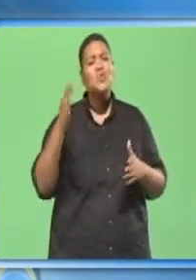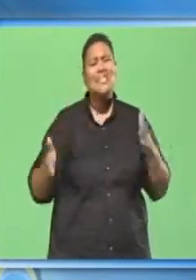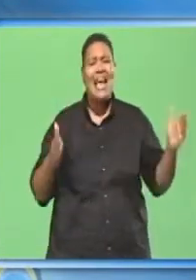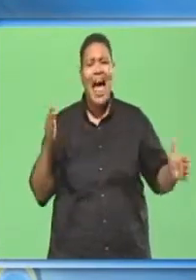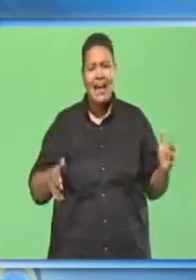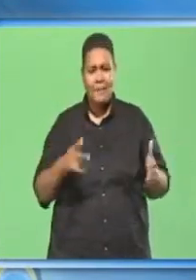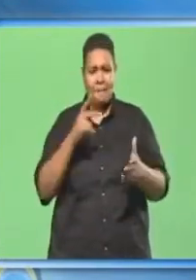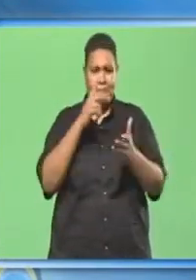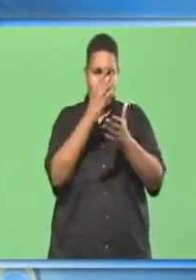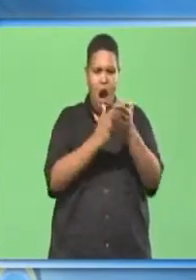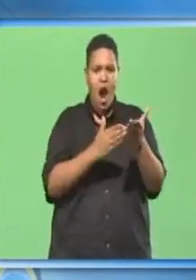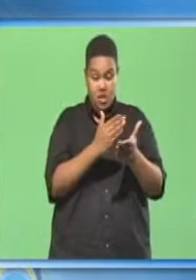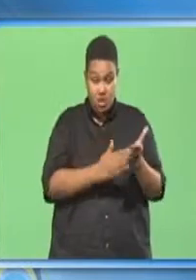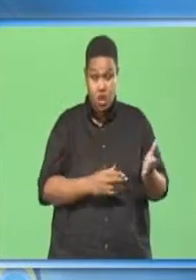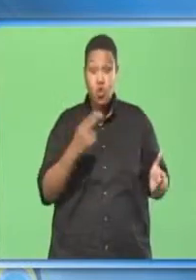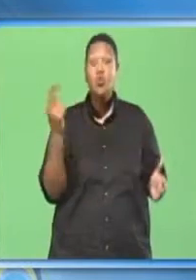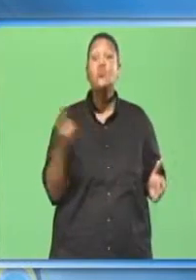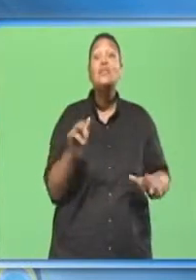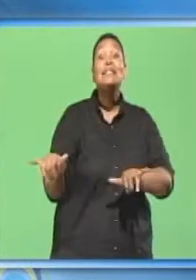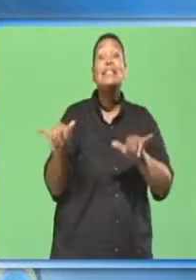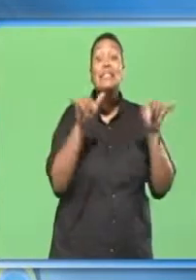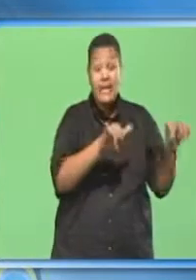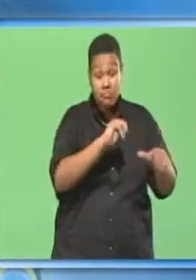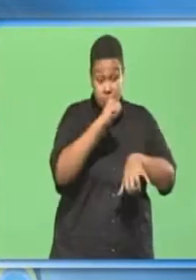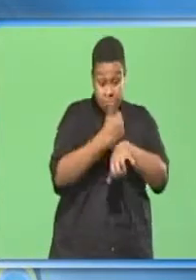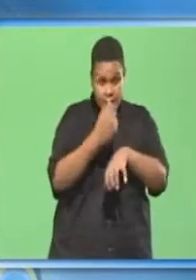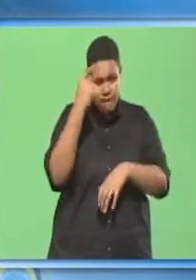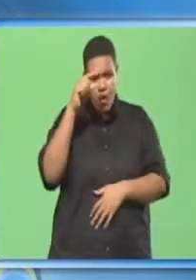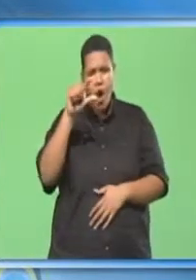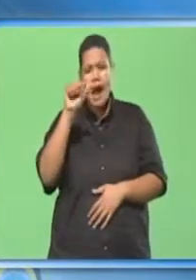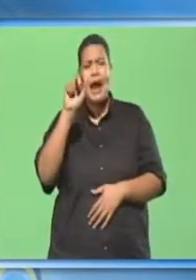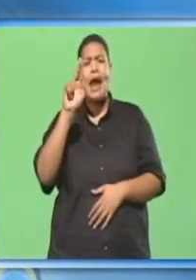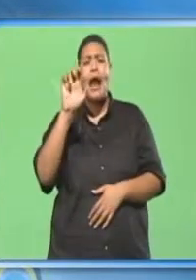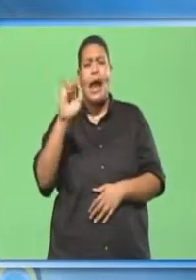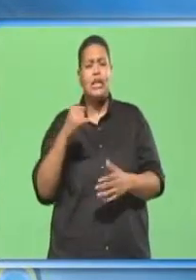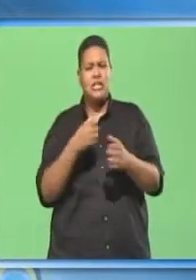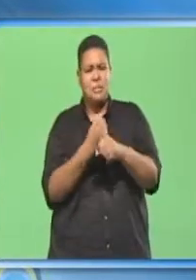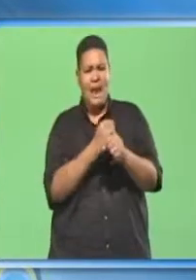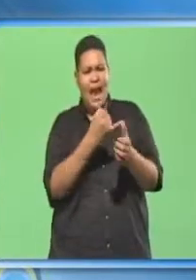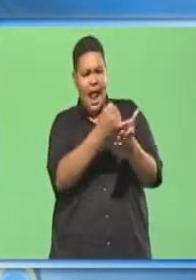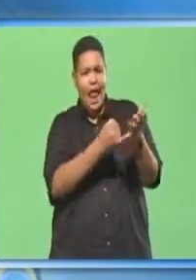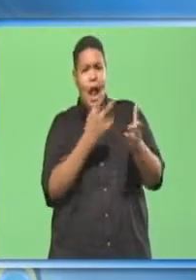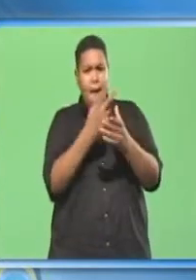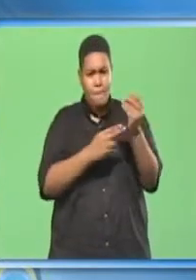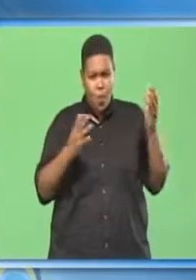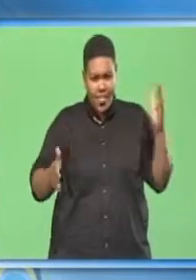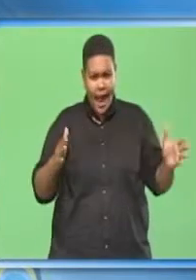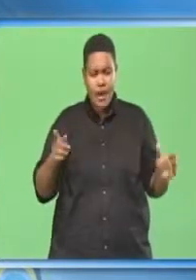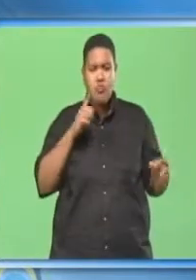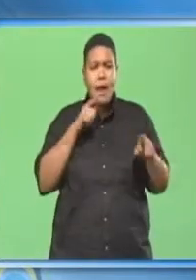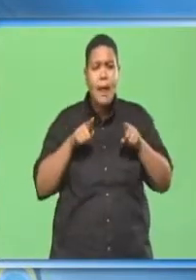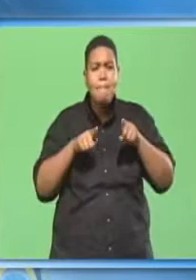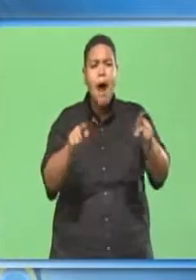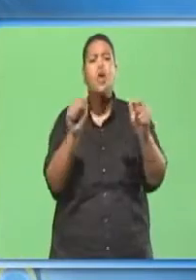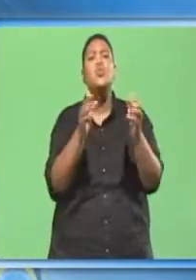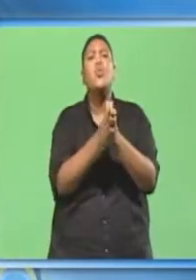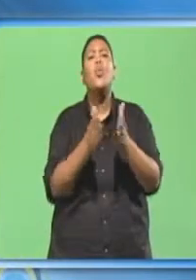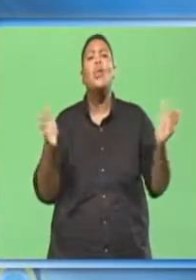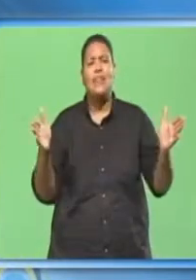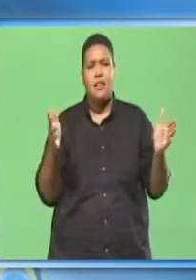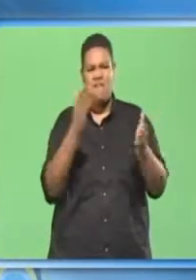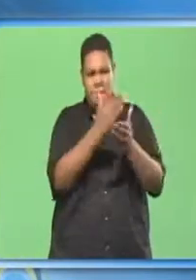pieces. Using the same setting on the gauge, mark a line along both ends parallel to the width of the